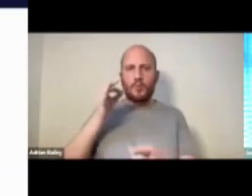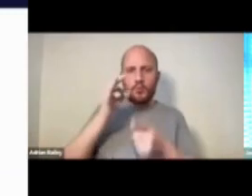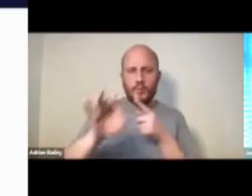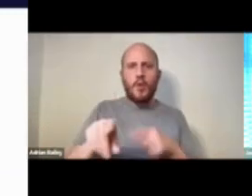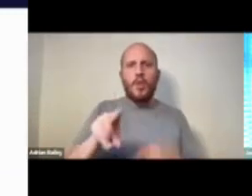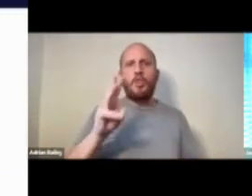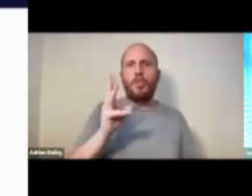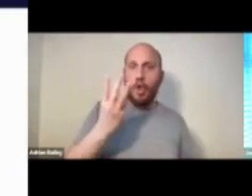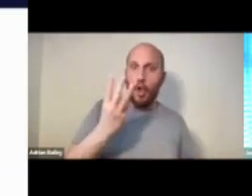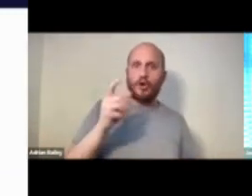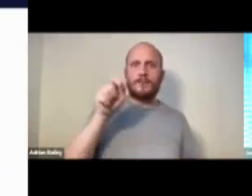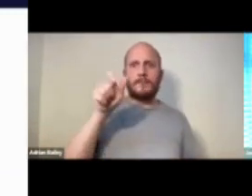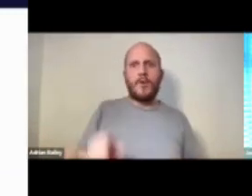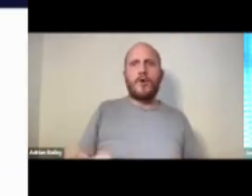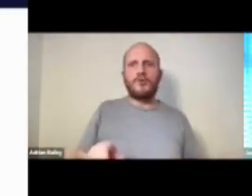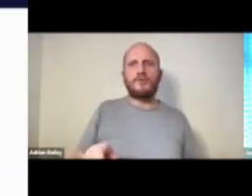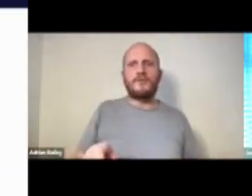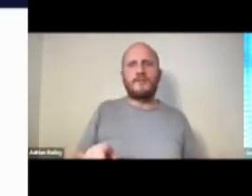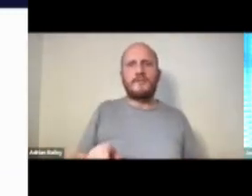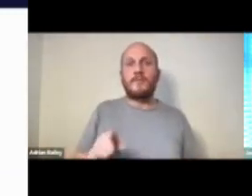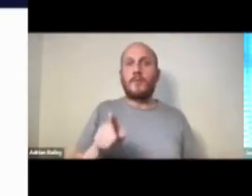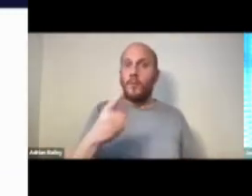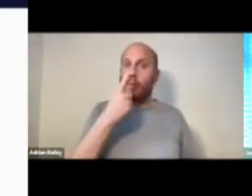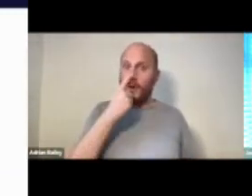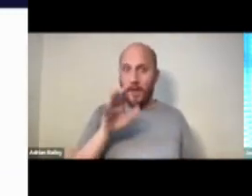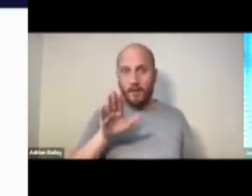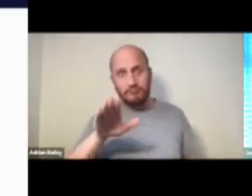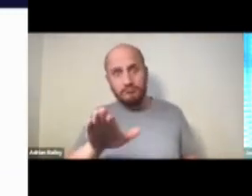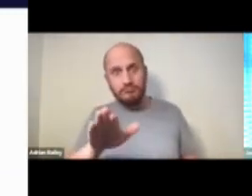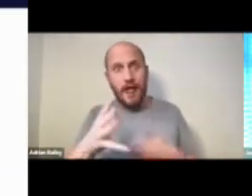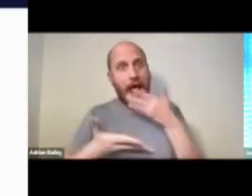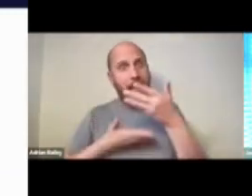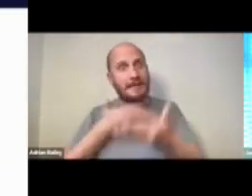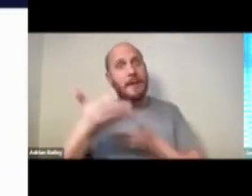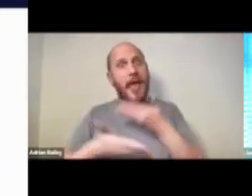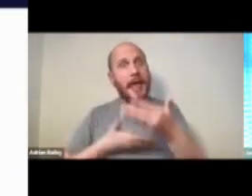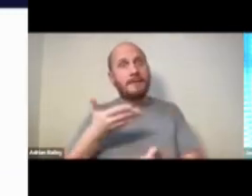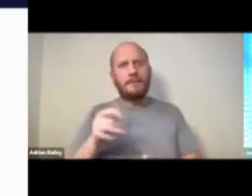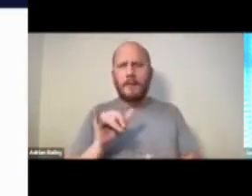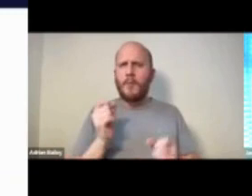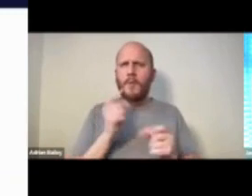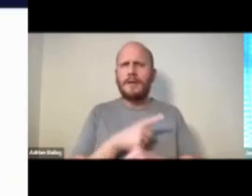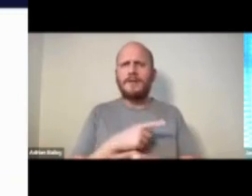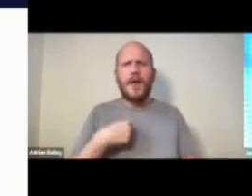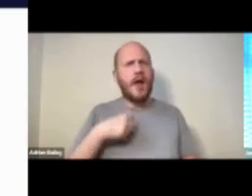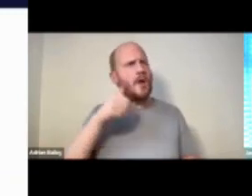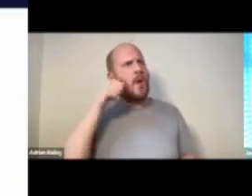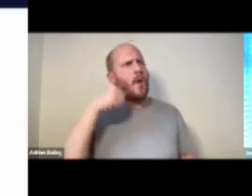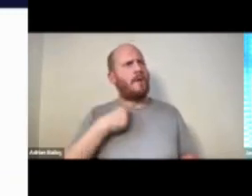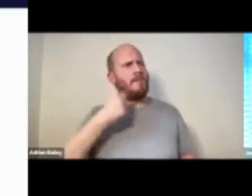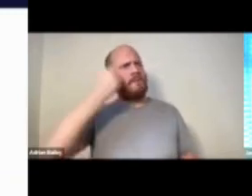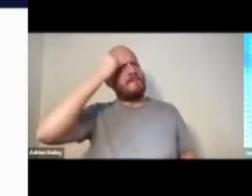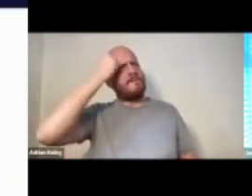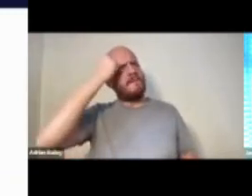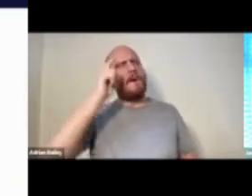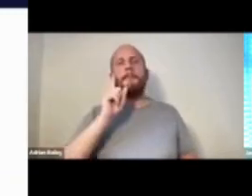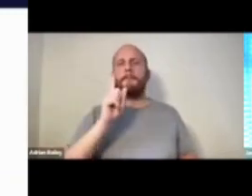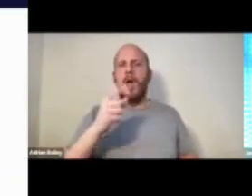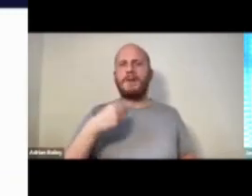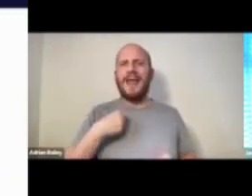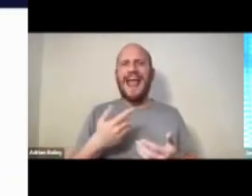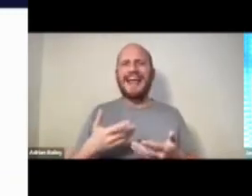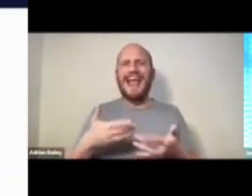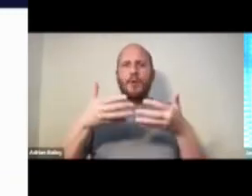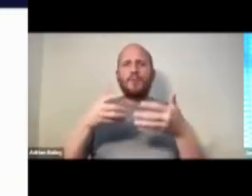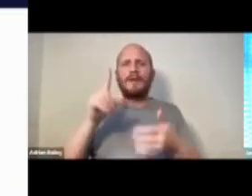person. You can explain what you're doing to them. It is weird, but you can say, I know it sounds stupid, but I'm counting people at